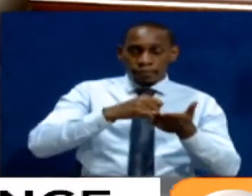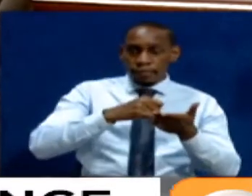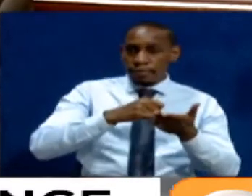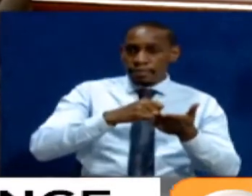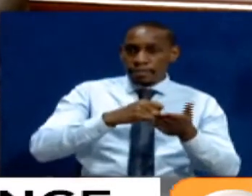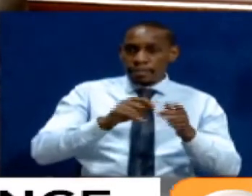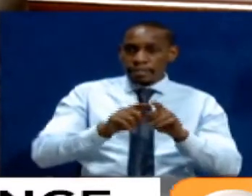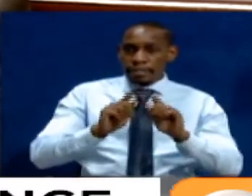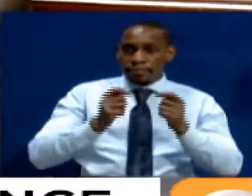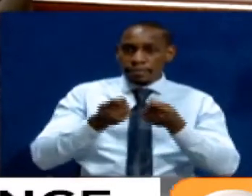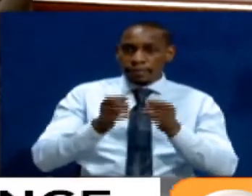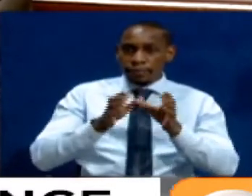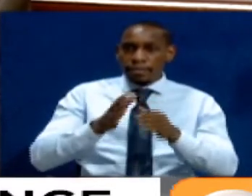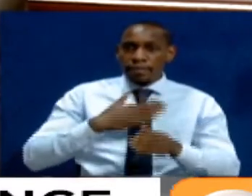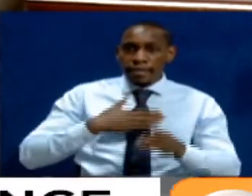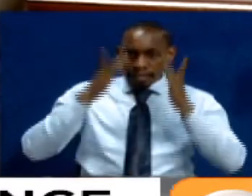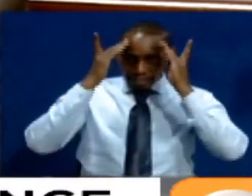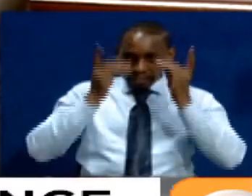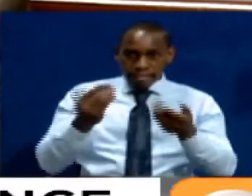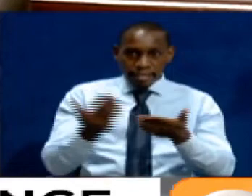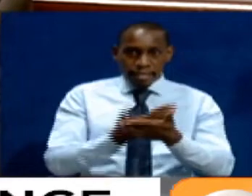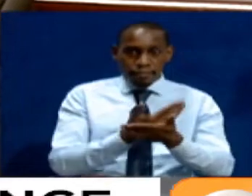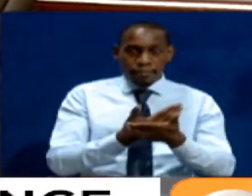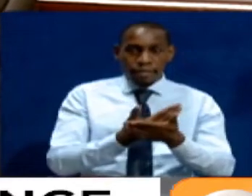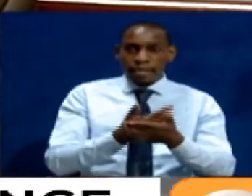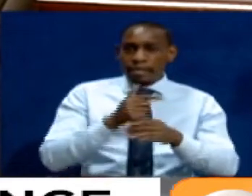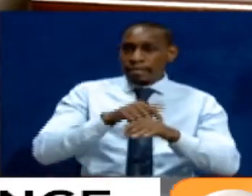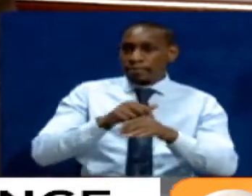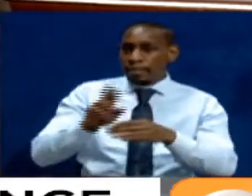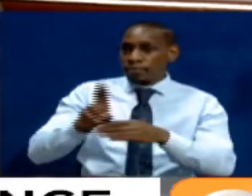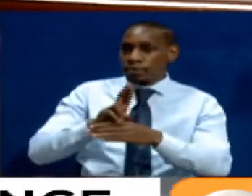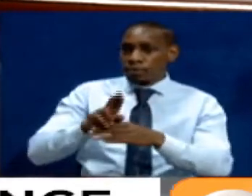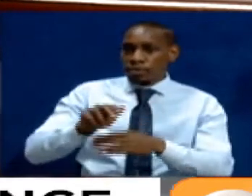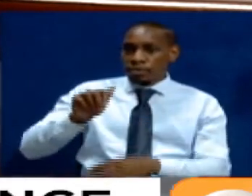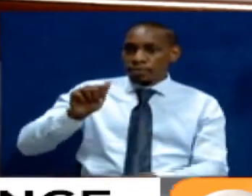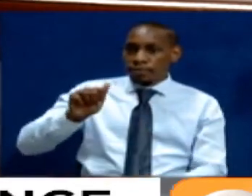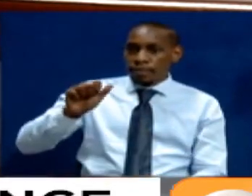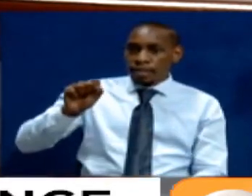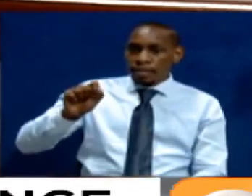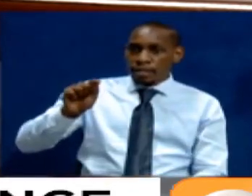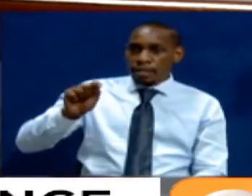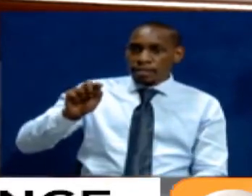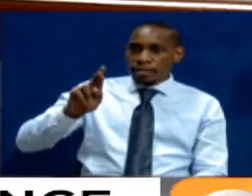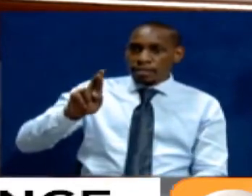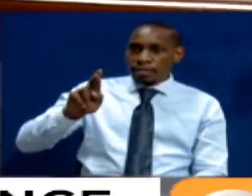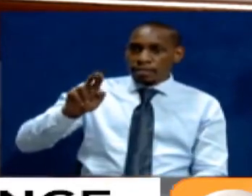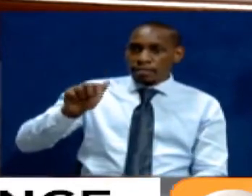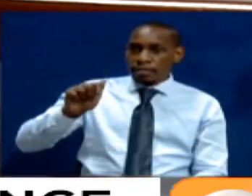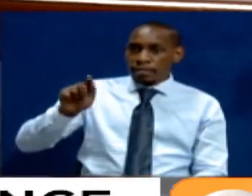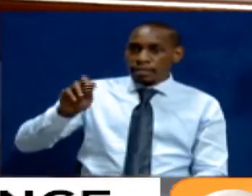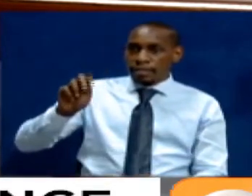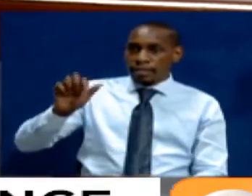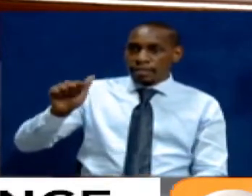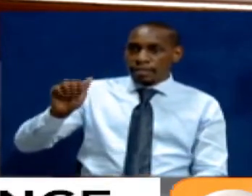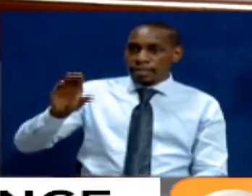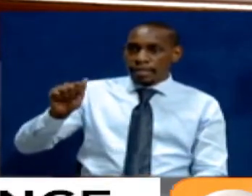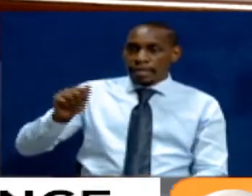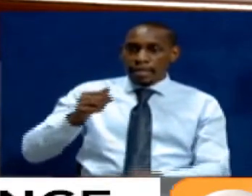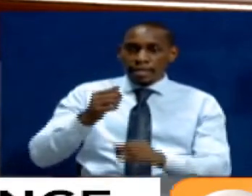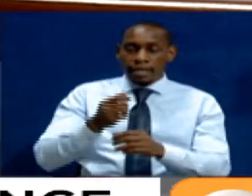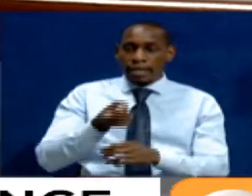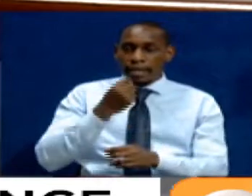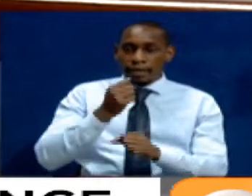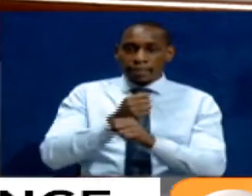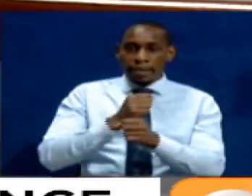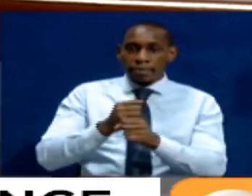Actually, my task force decided to remove it as we deploy AstraZeneca because AstraZeneca vaccine is not made